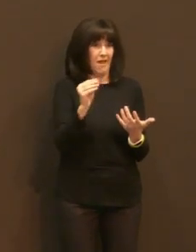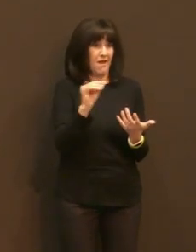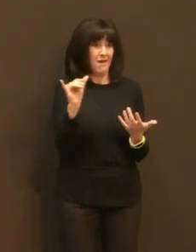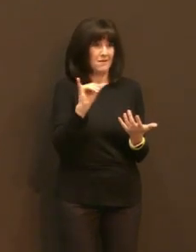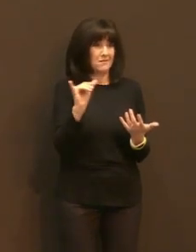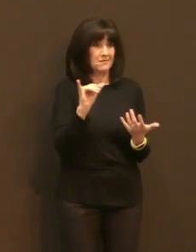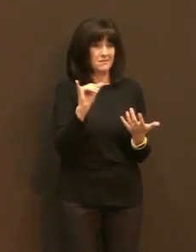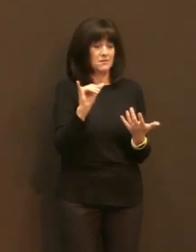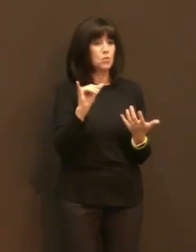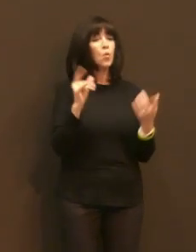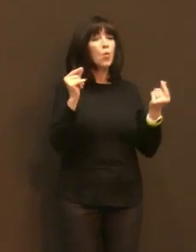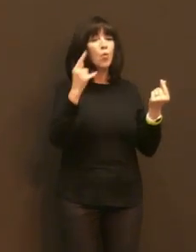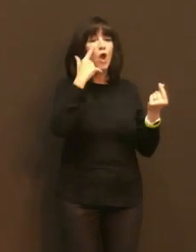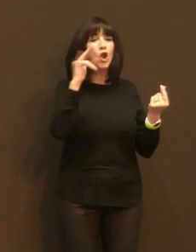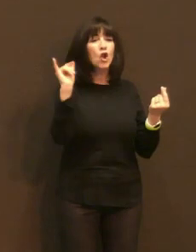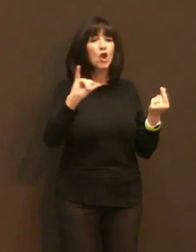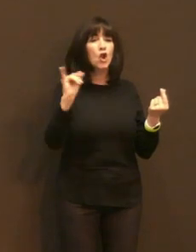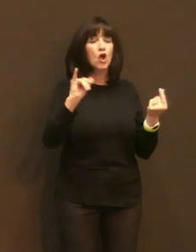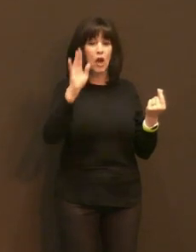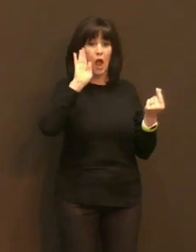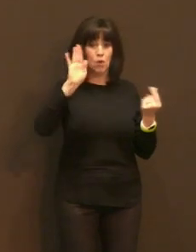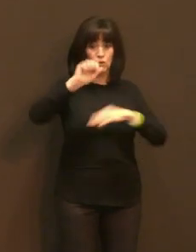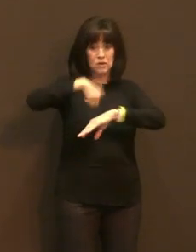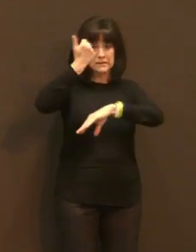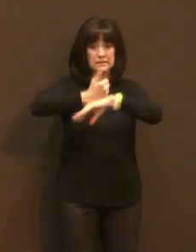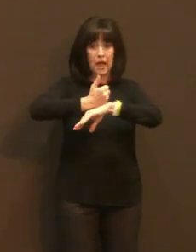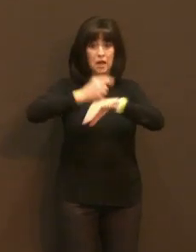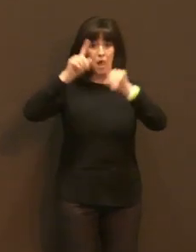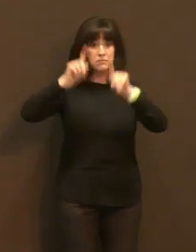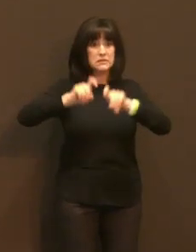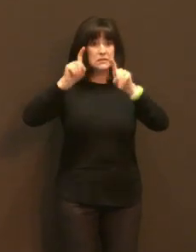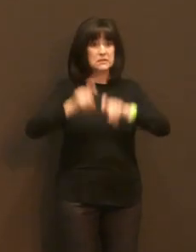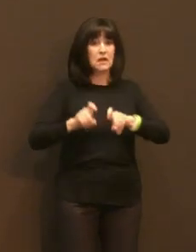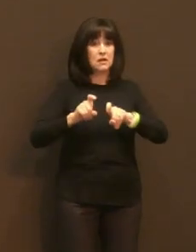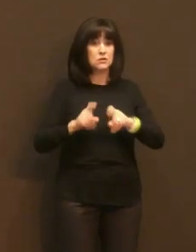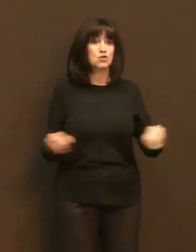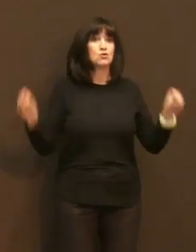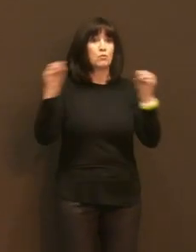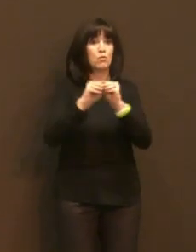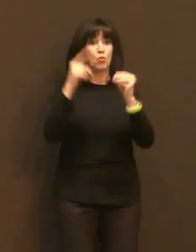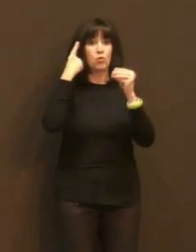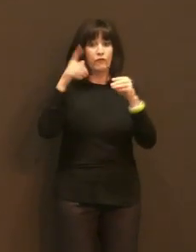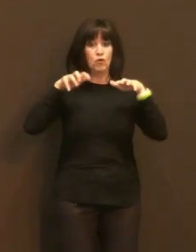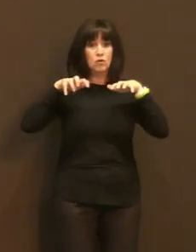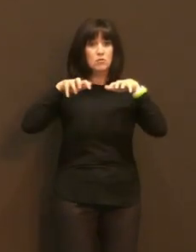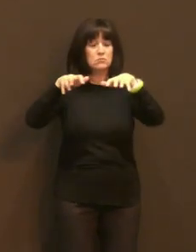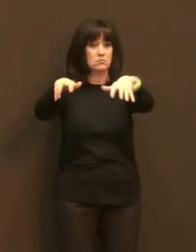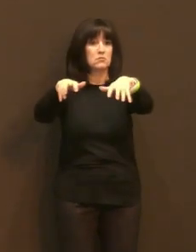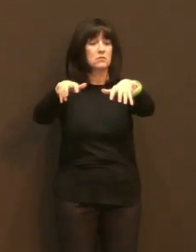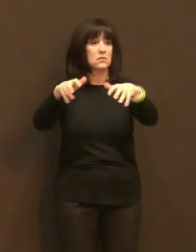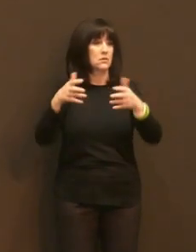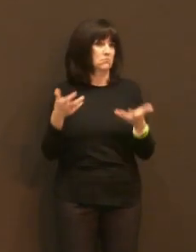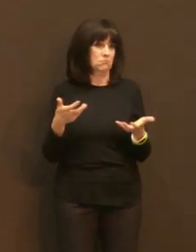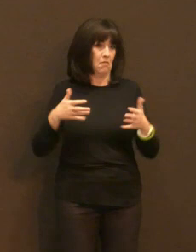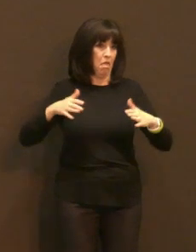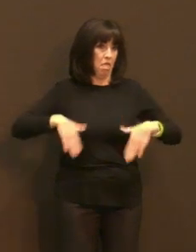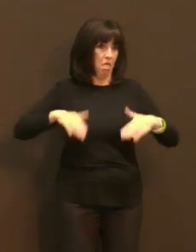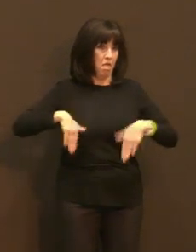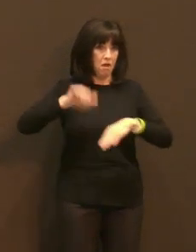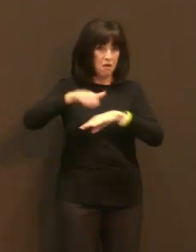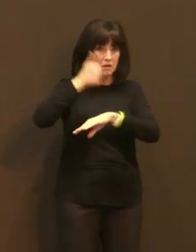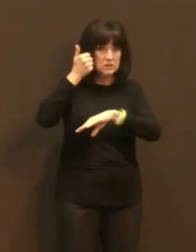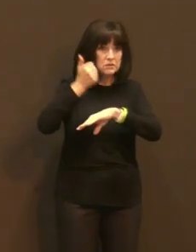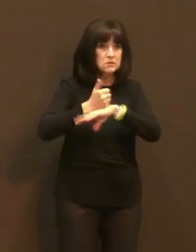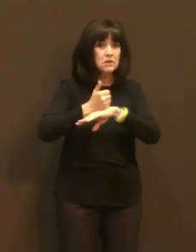like. We got a recommendation from CDC earlier this week or last week. Dr. Rattay, it was based,